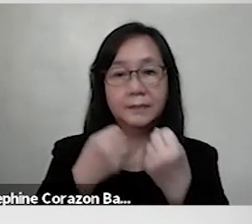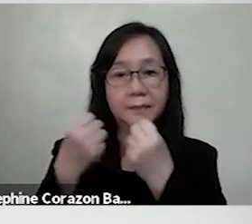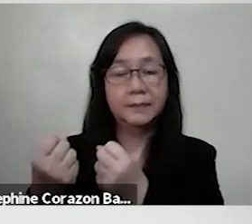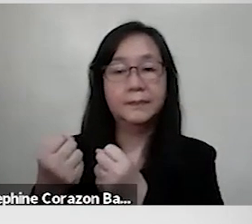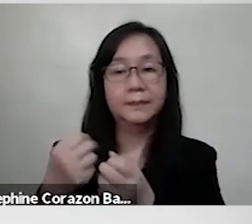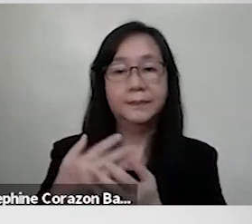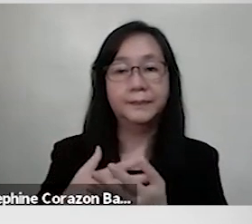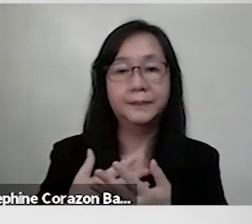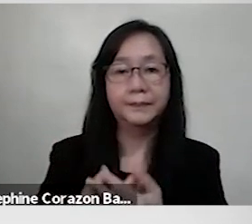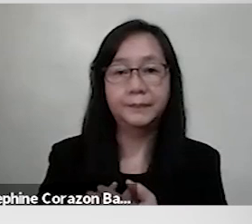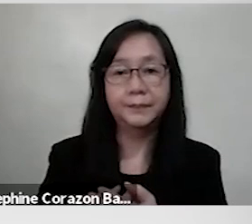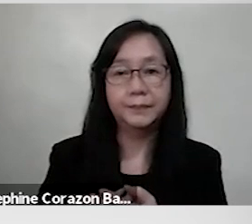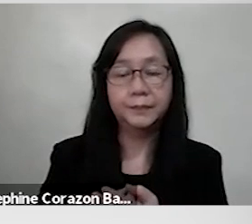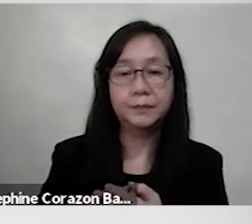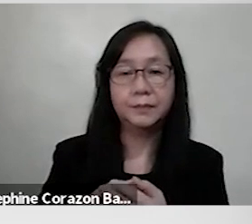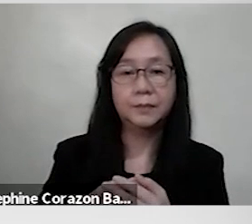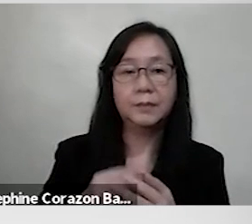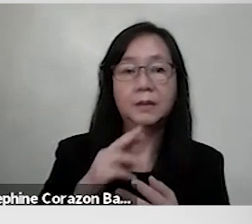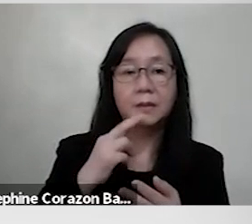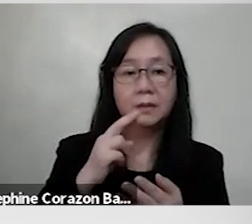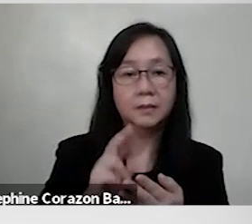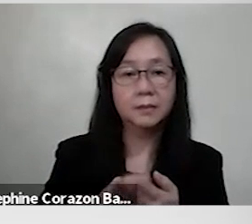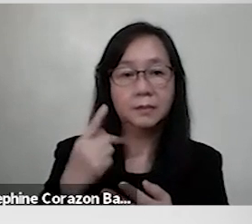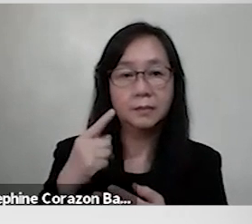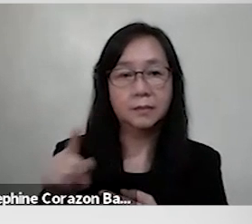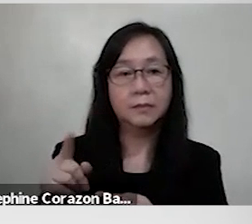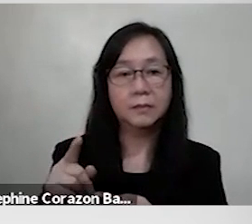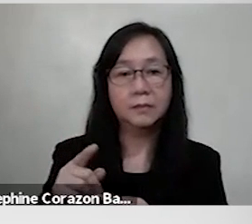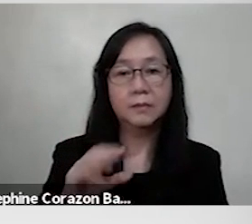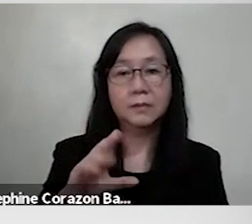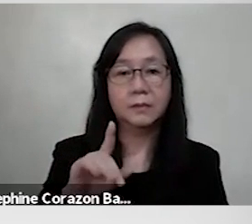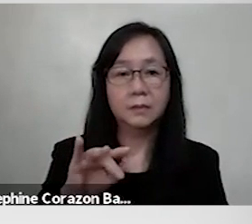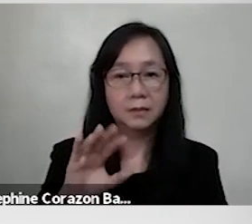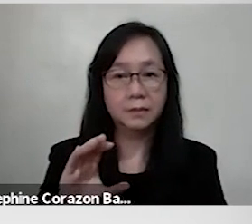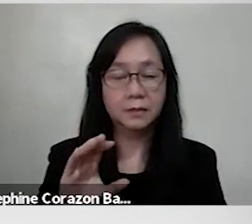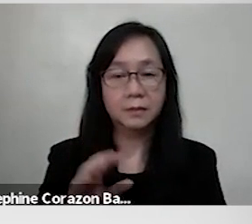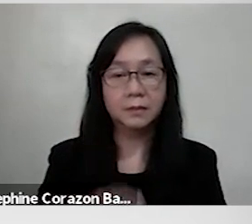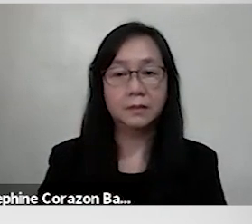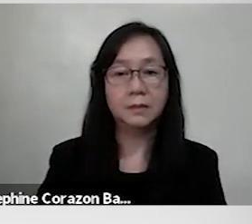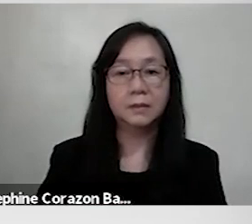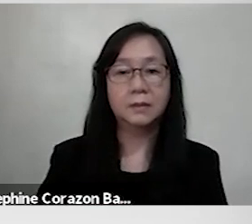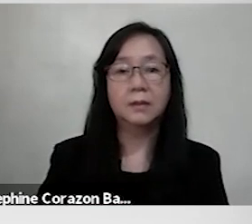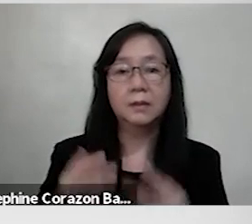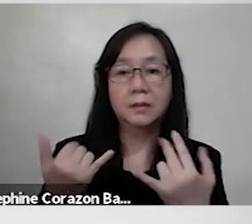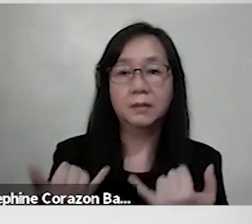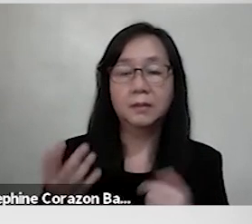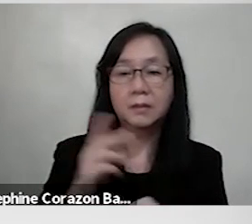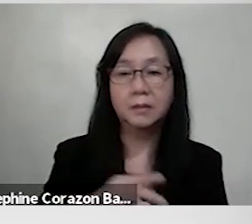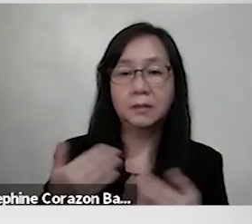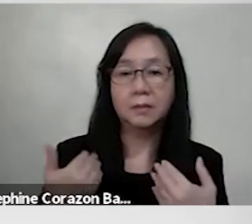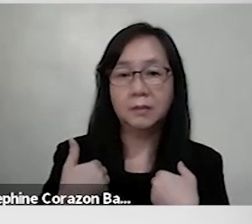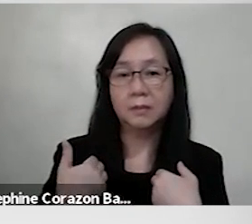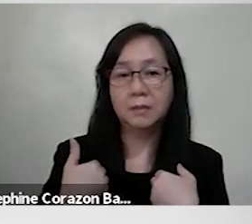the submission of the alternative report to UNCRC. Actually, today